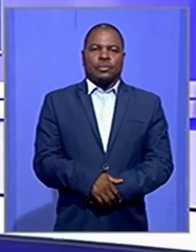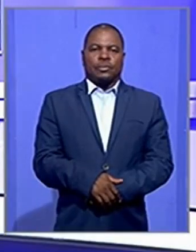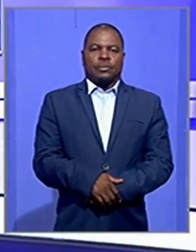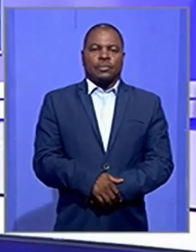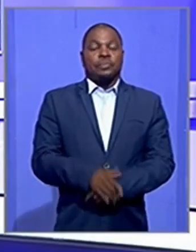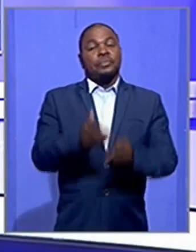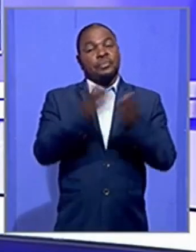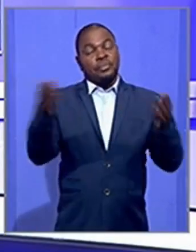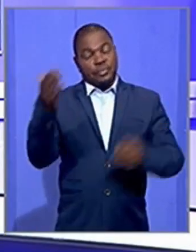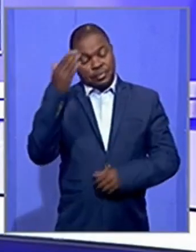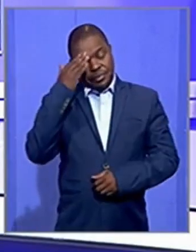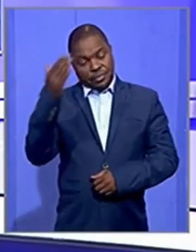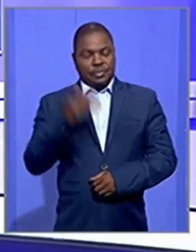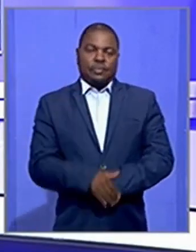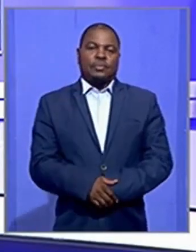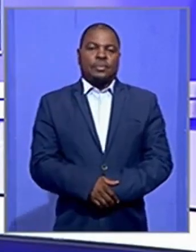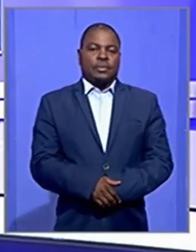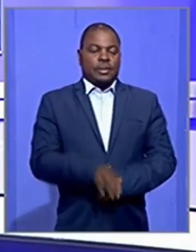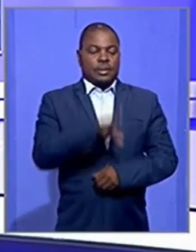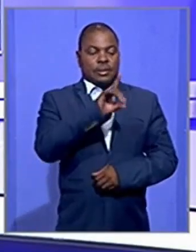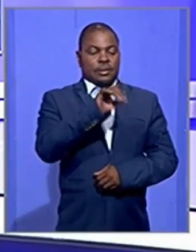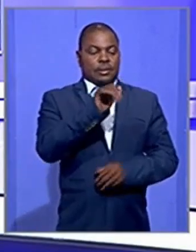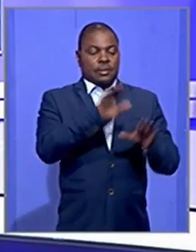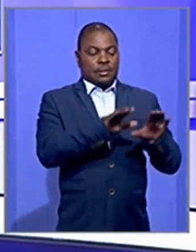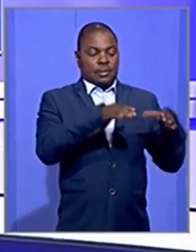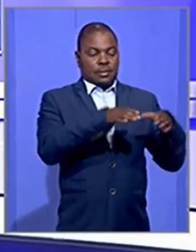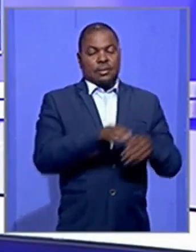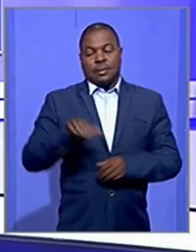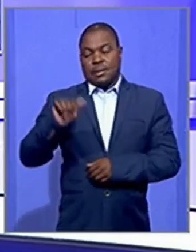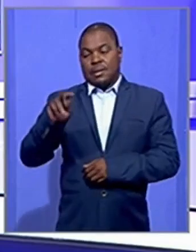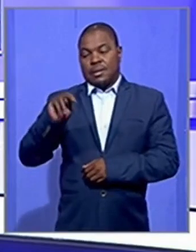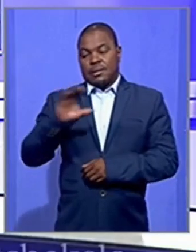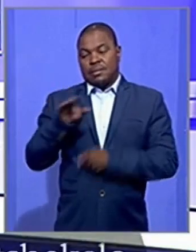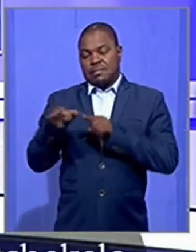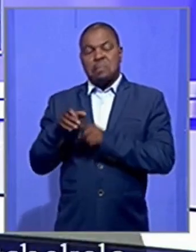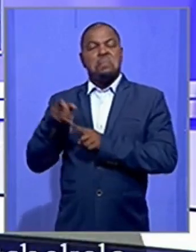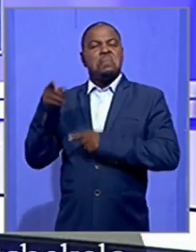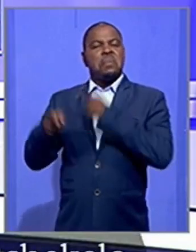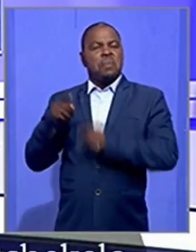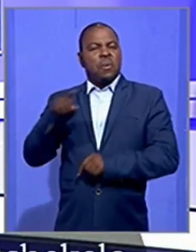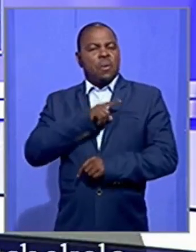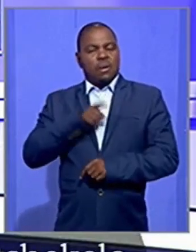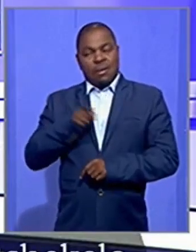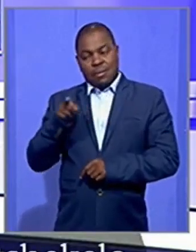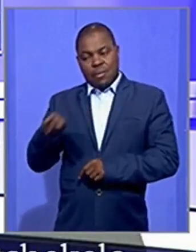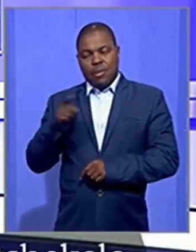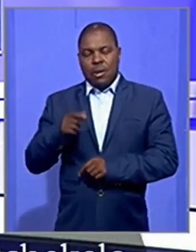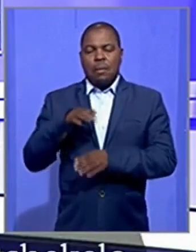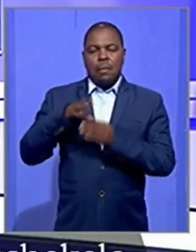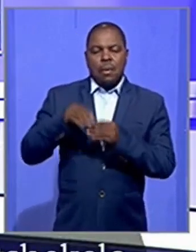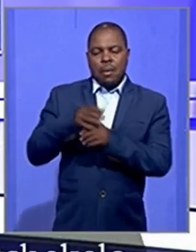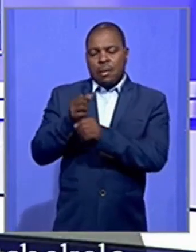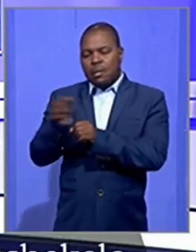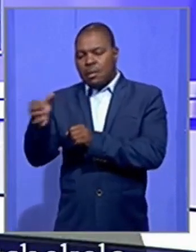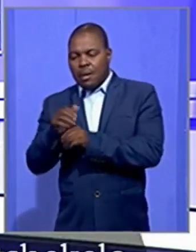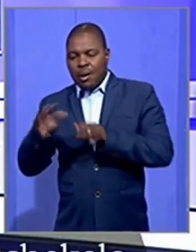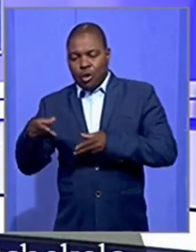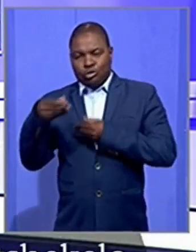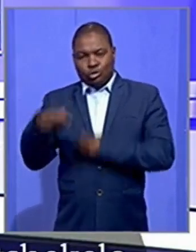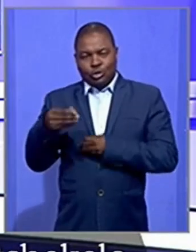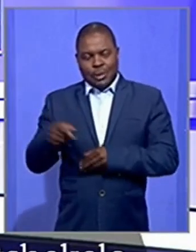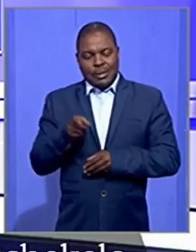Madume bagaetsho, Democratic Alliance e latofatsa ANC ka go gana gore bola direkoto tsa yona tsa go thapa ka botokololo. Ka nako